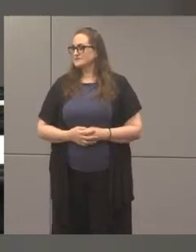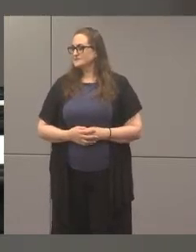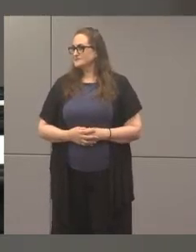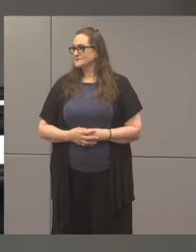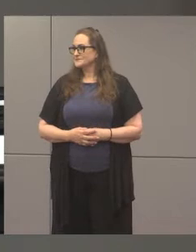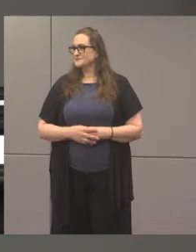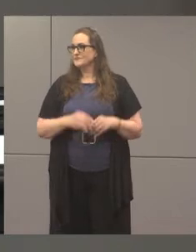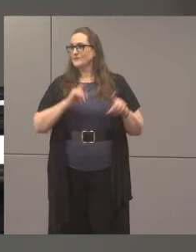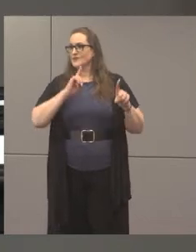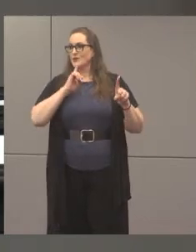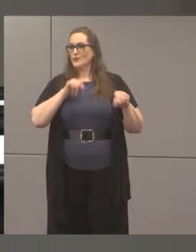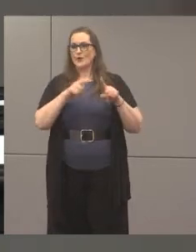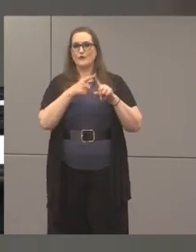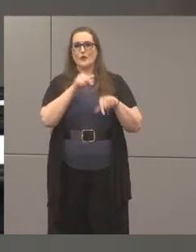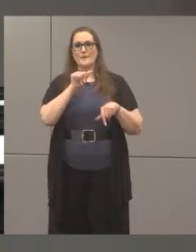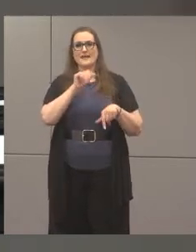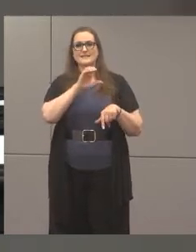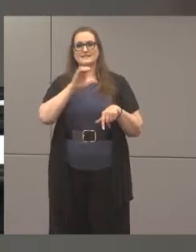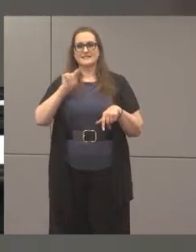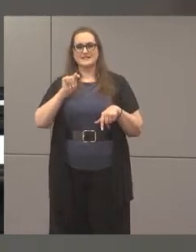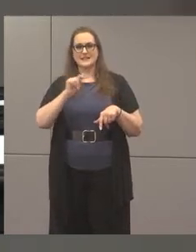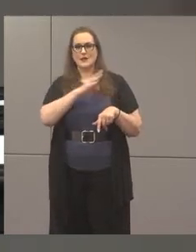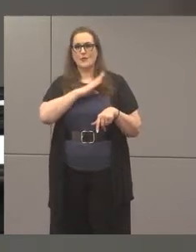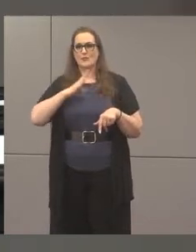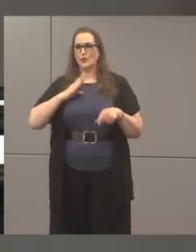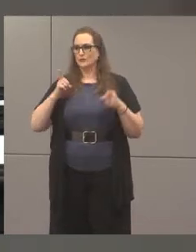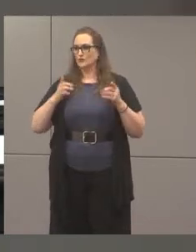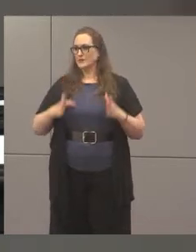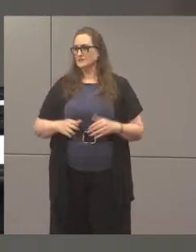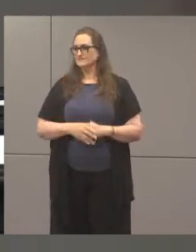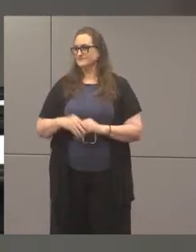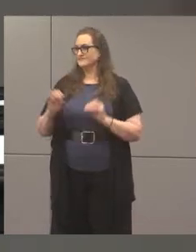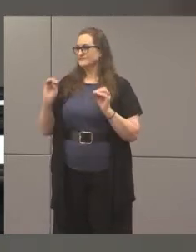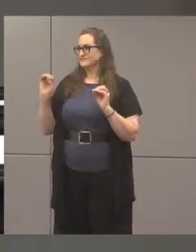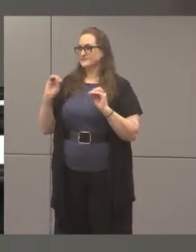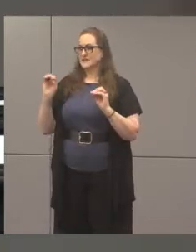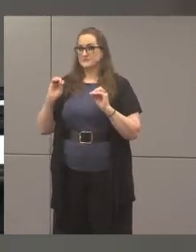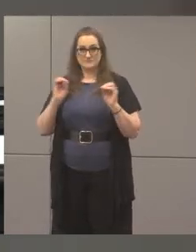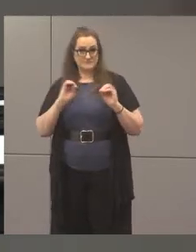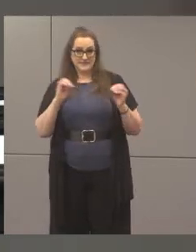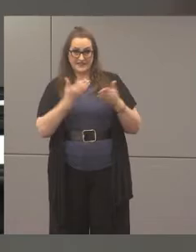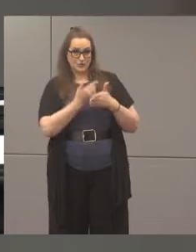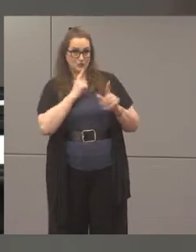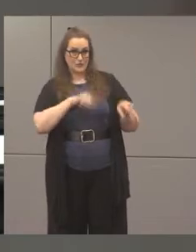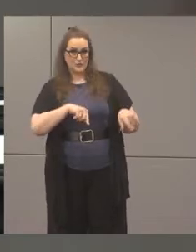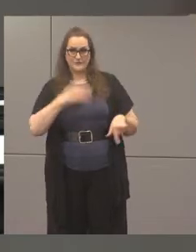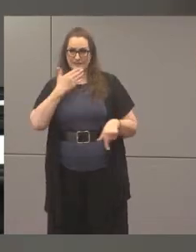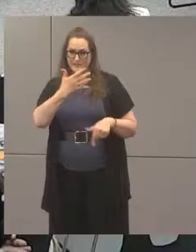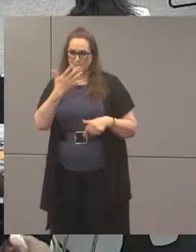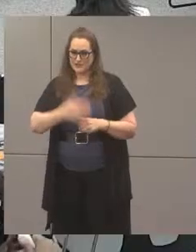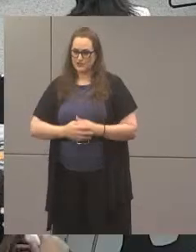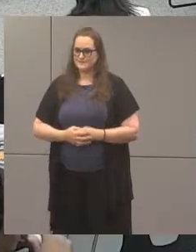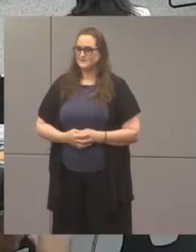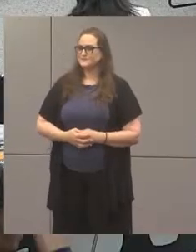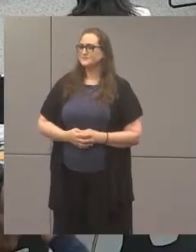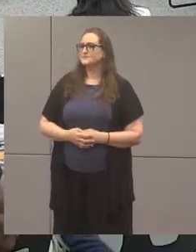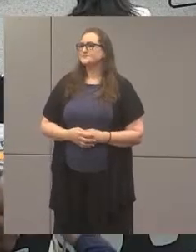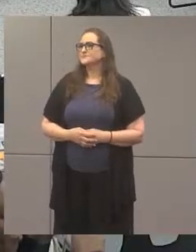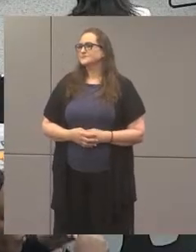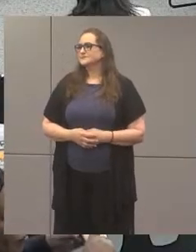A report from the ACCT Board of Directors. Nothing new to Nothing new report. to report? Thank you very much.